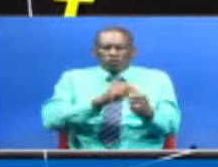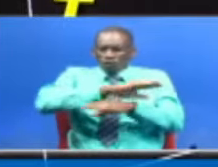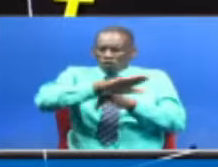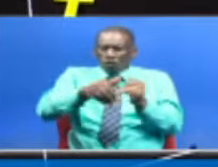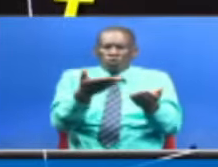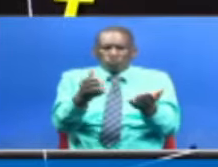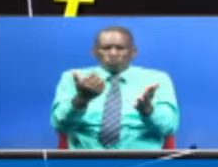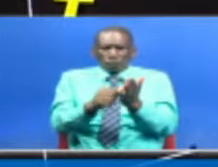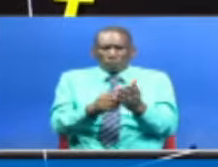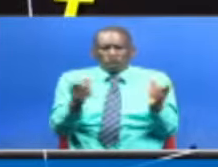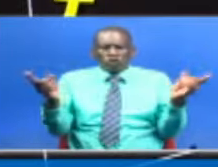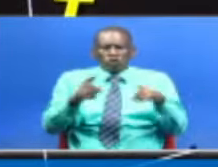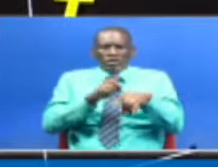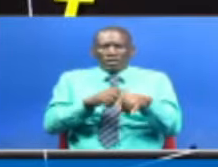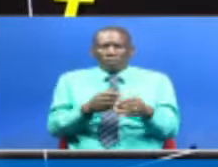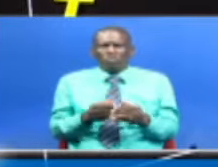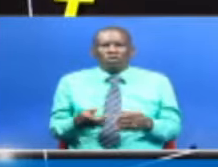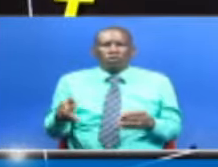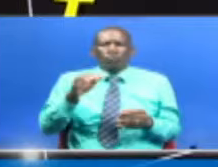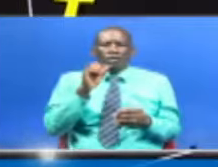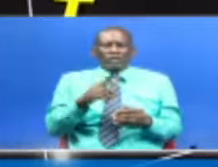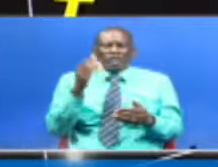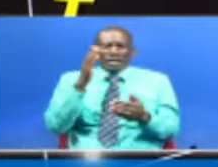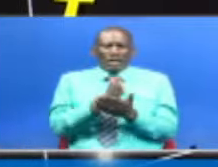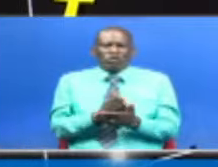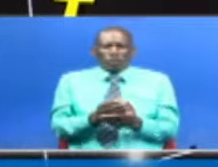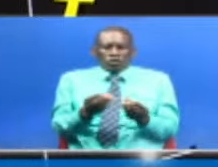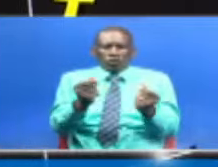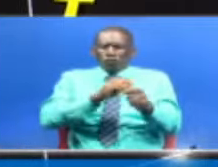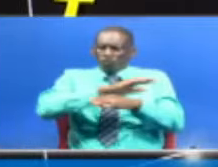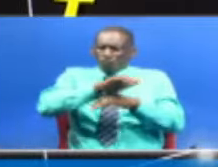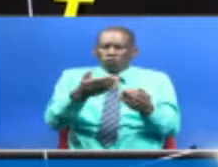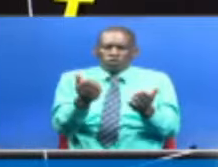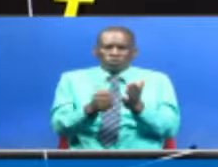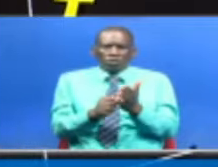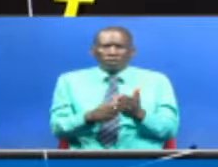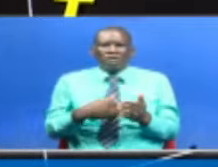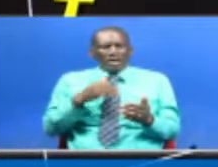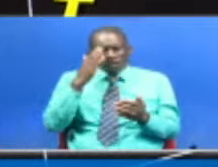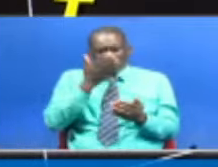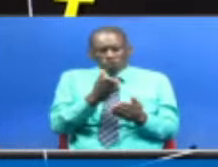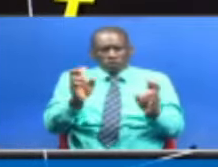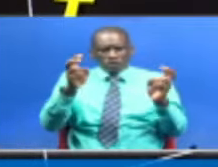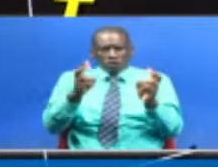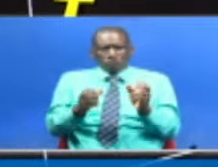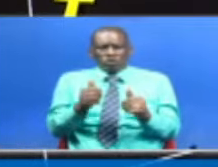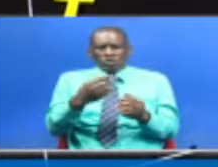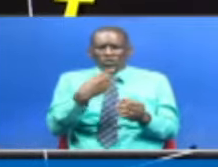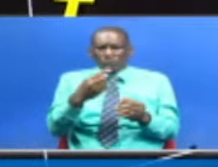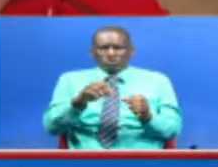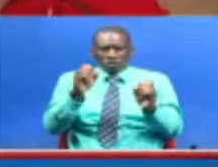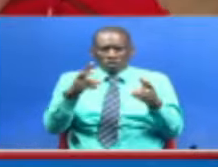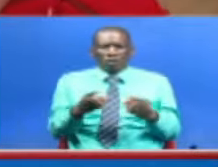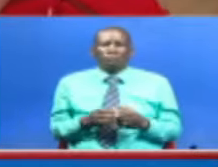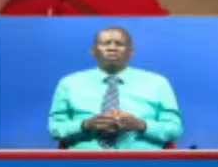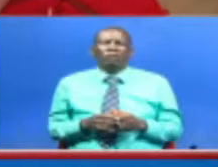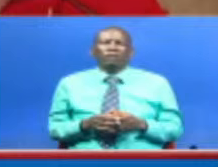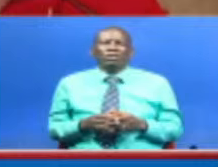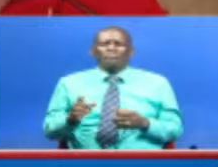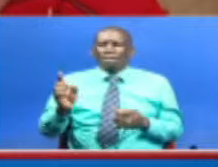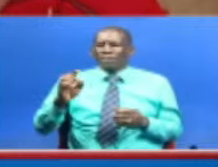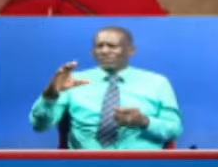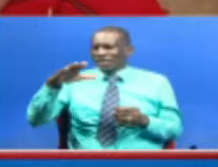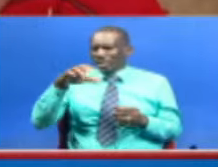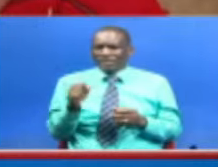But in a very short while, we shall actually be able to overcome all of them. I think those are the issues that you had mentioned. Yes. Thank you. Waziri,